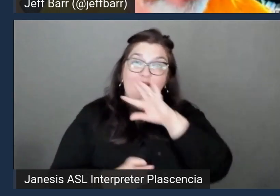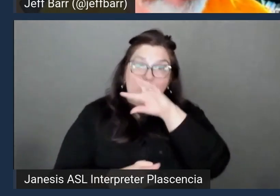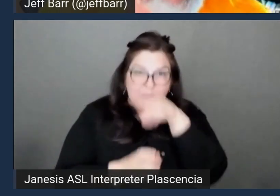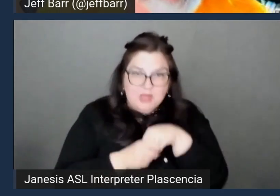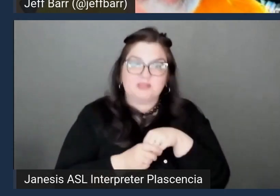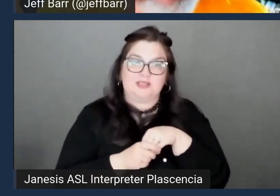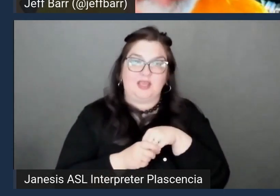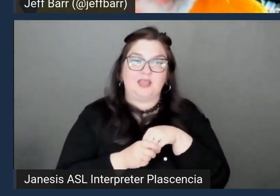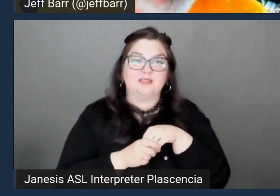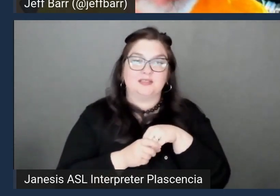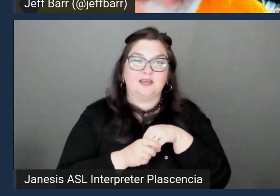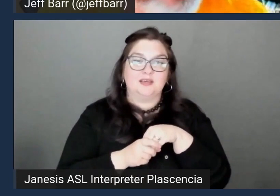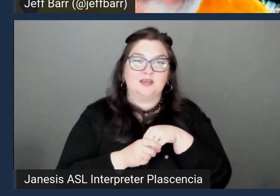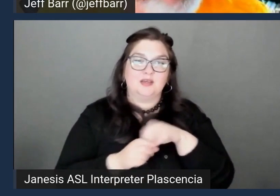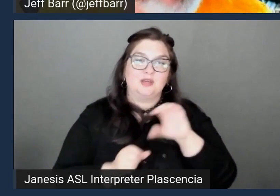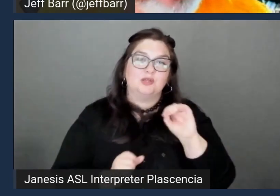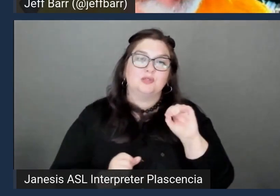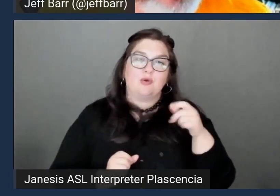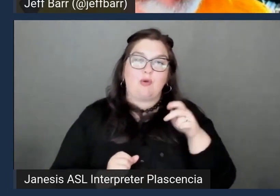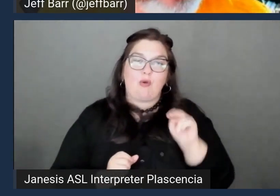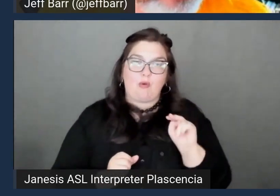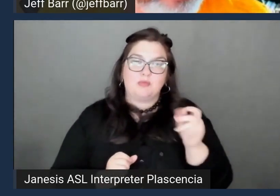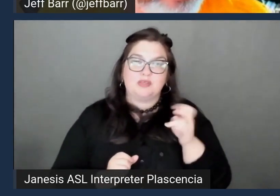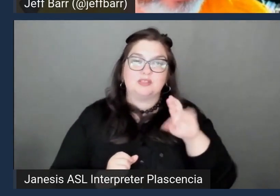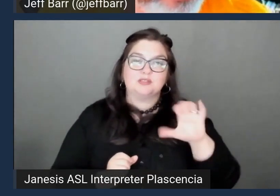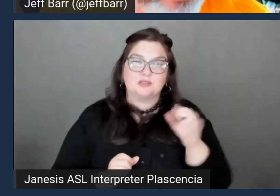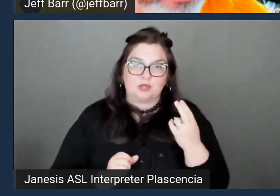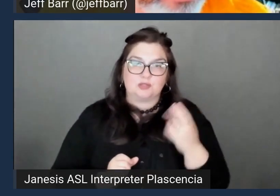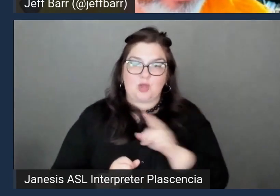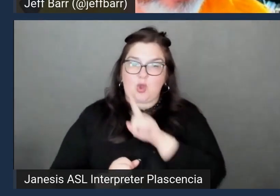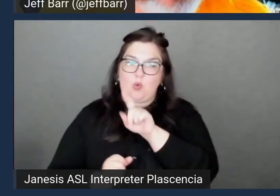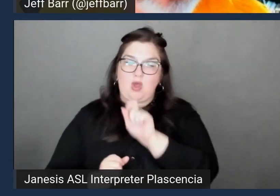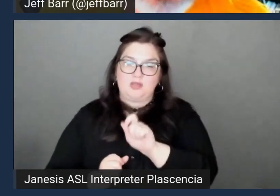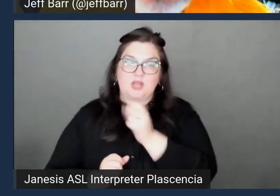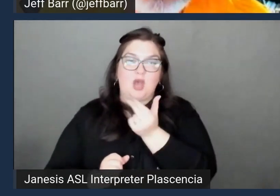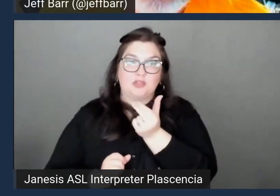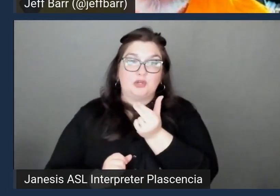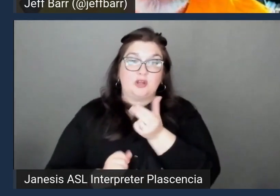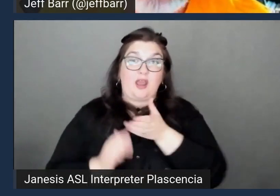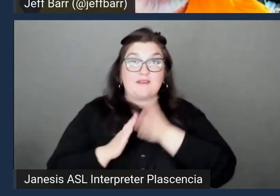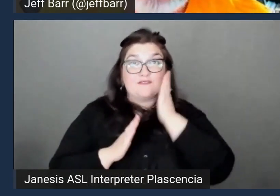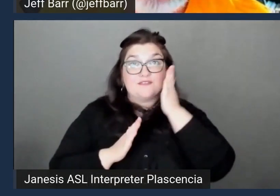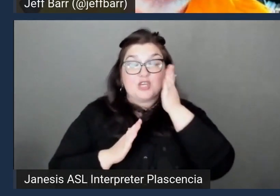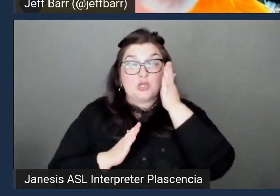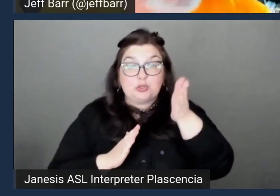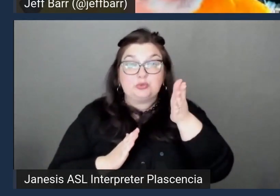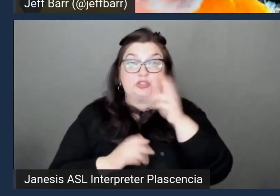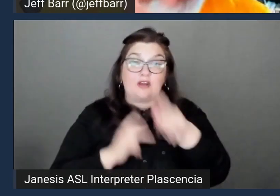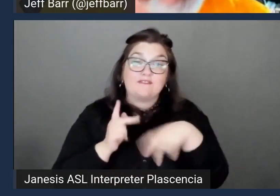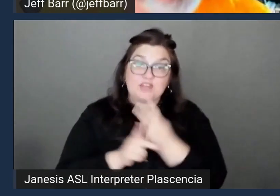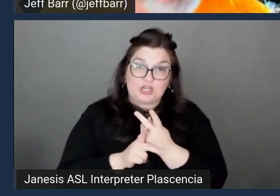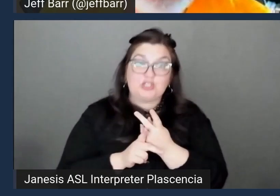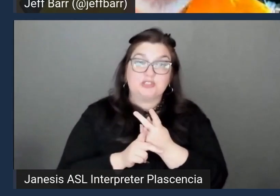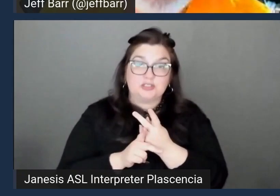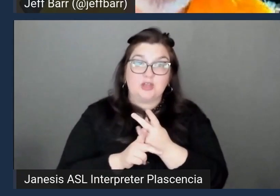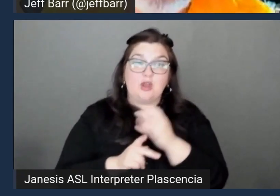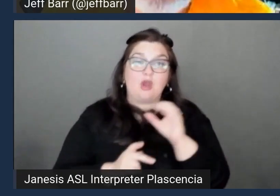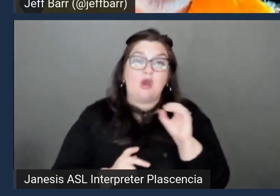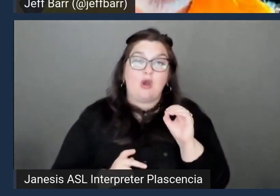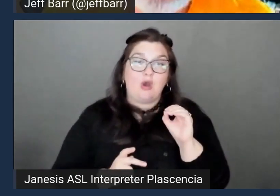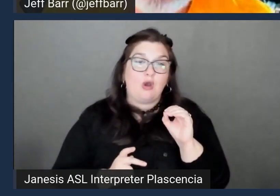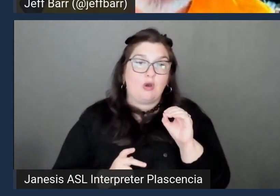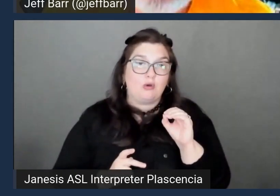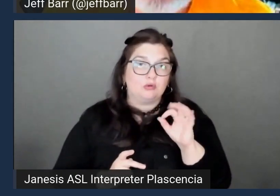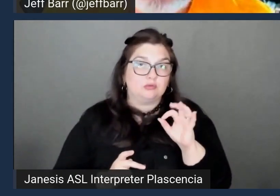So as of version 1.13, all future versions of all the plugins in ODFE are